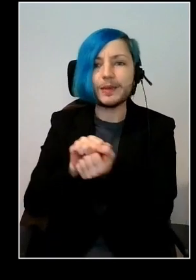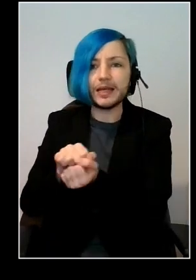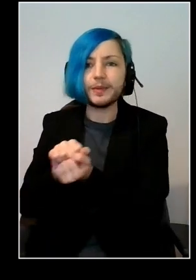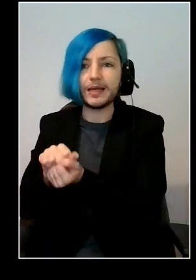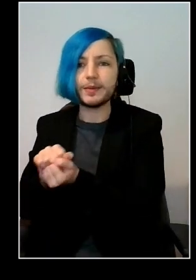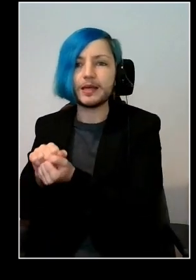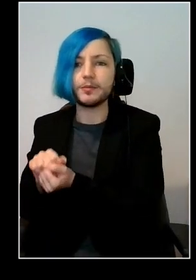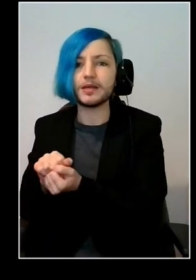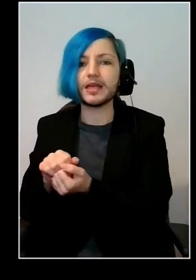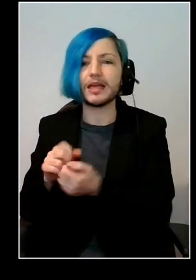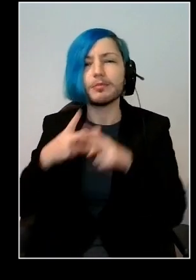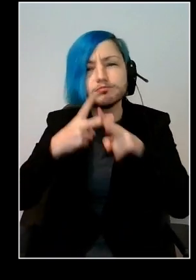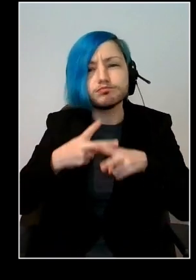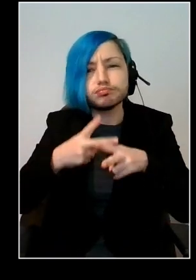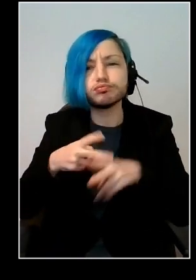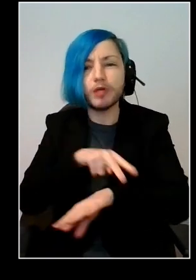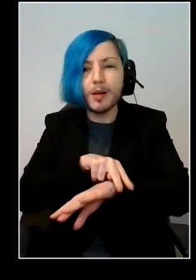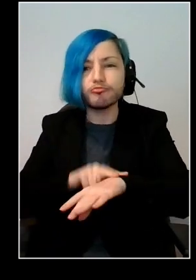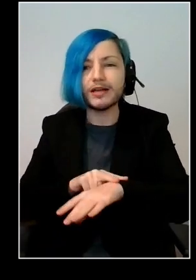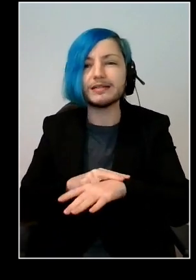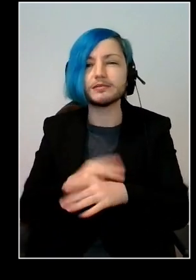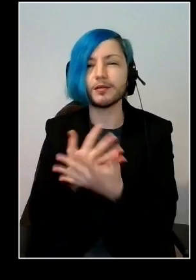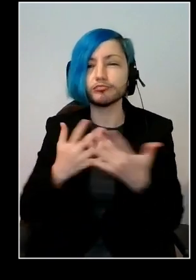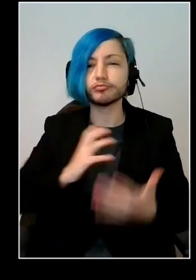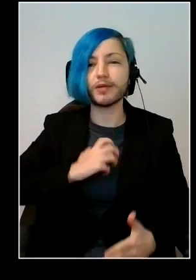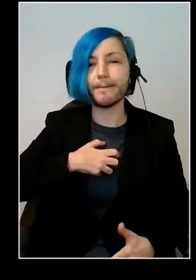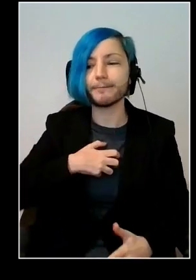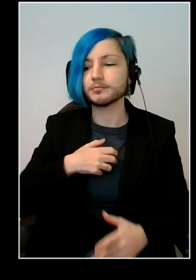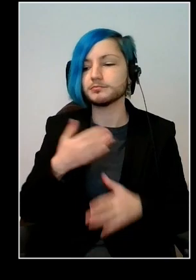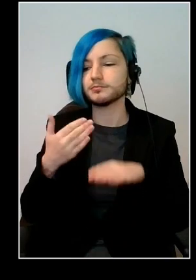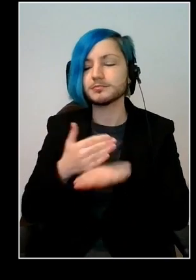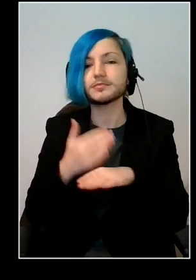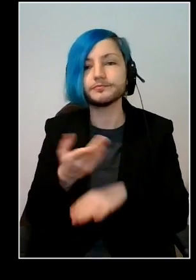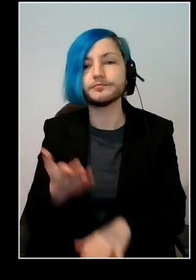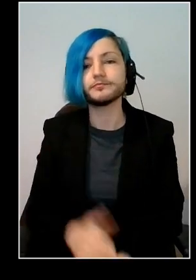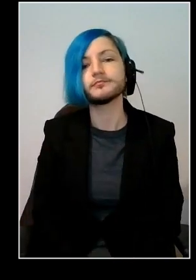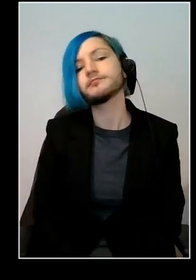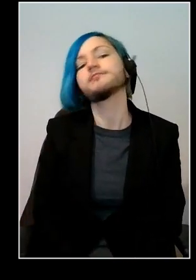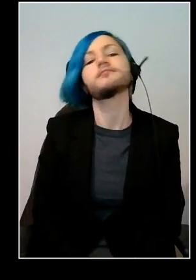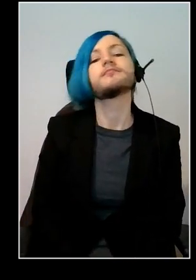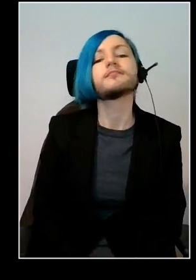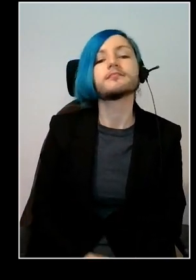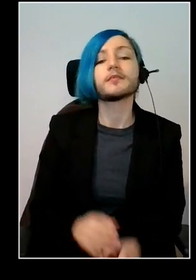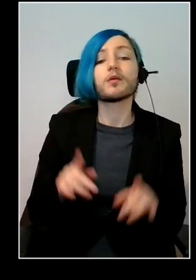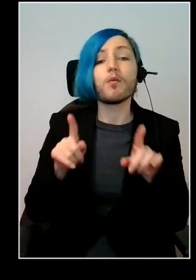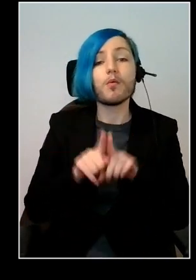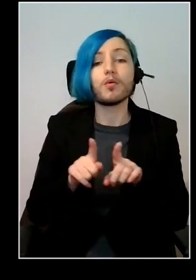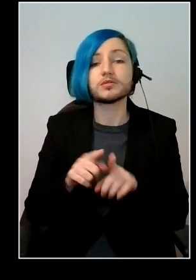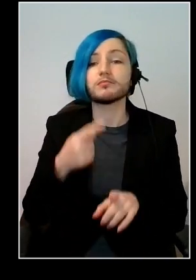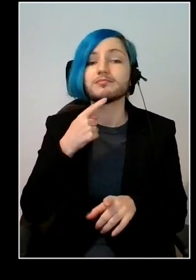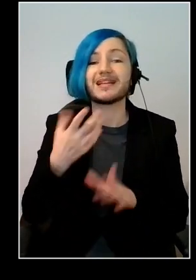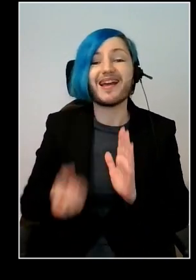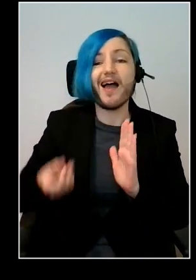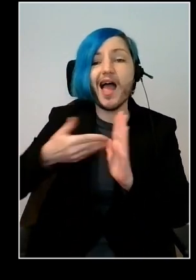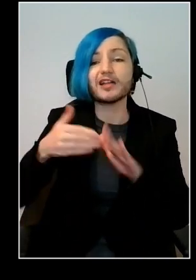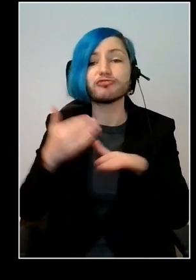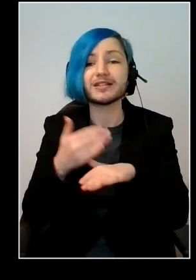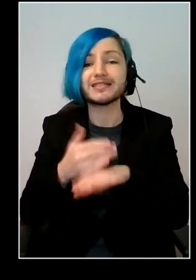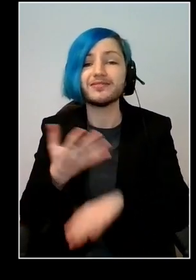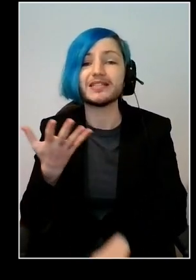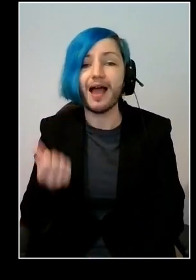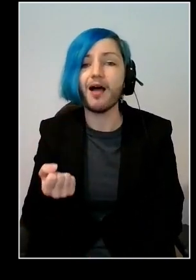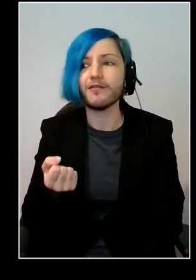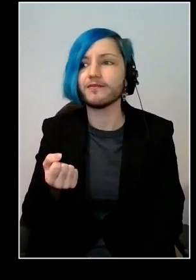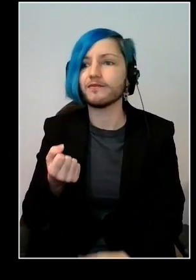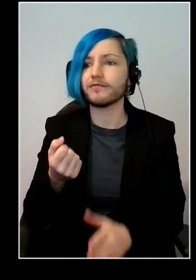and their ambassadorial activities. The judges also picked up on their extracurricular activities that they encourage their apprentices to get involved